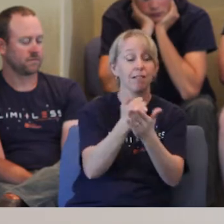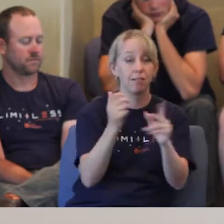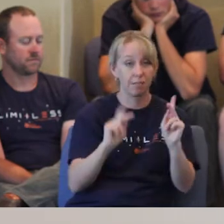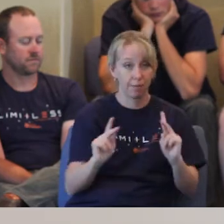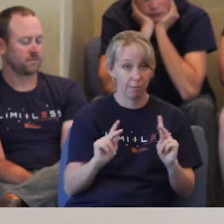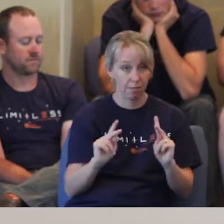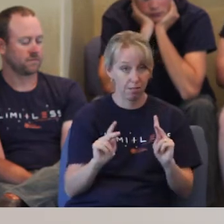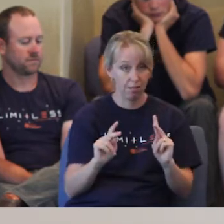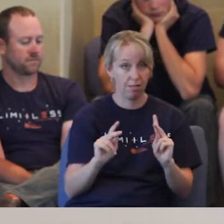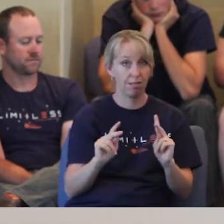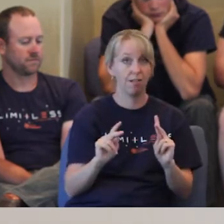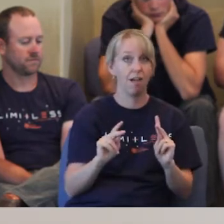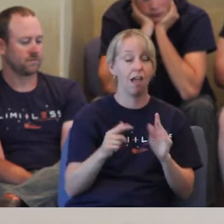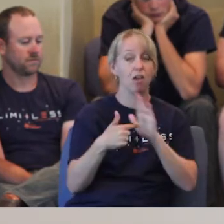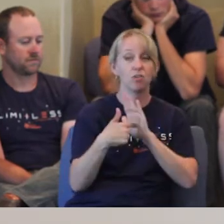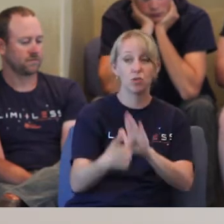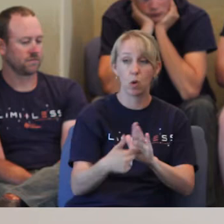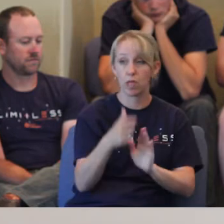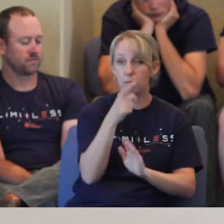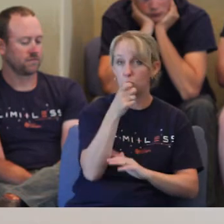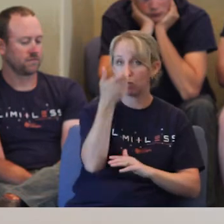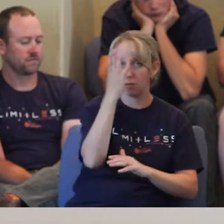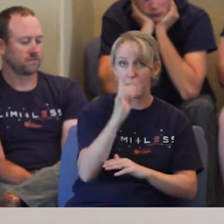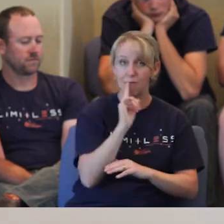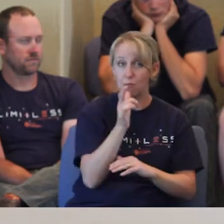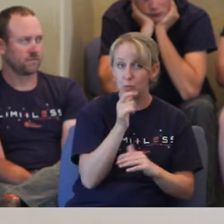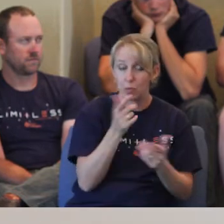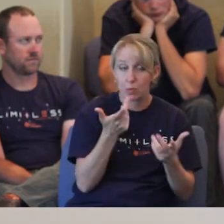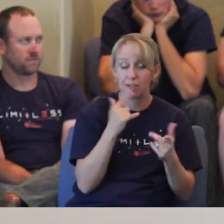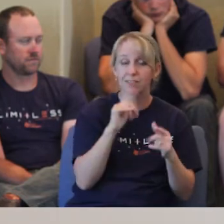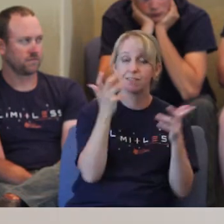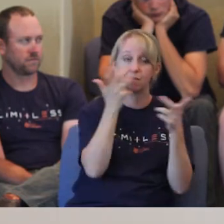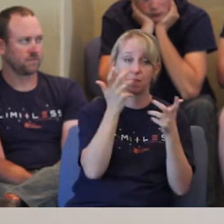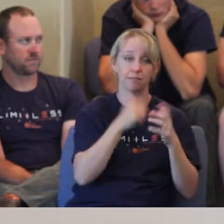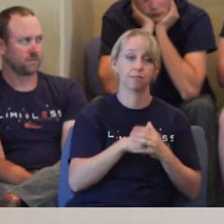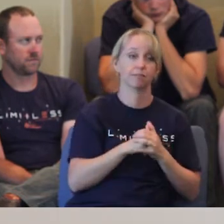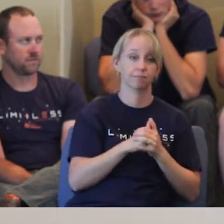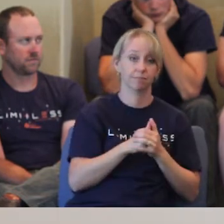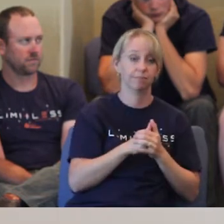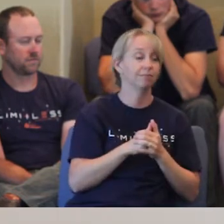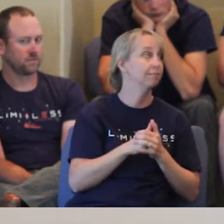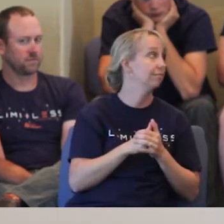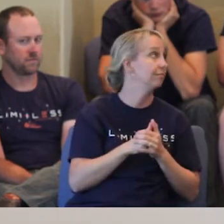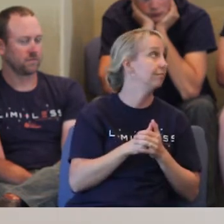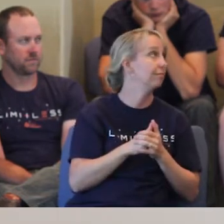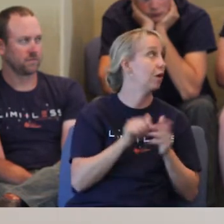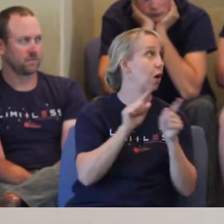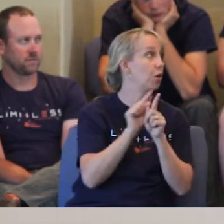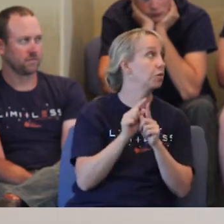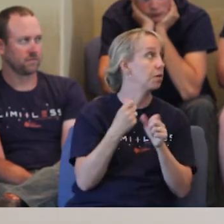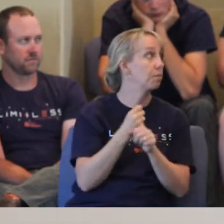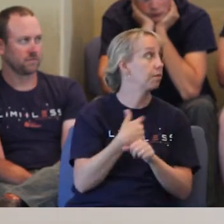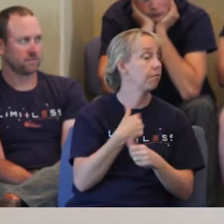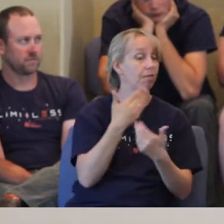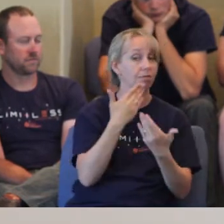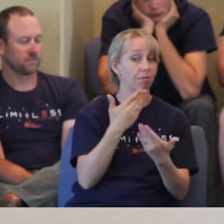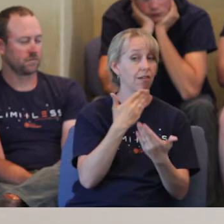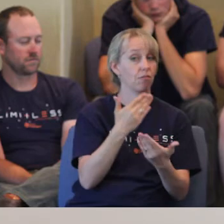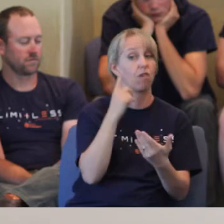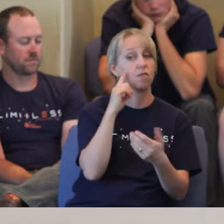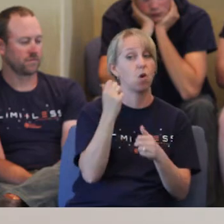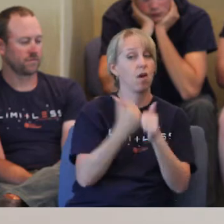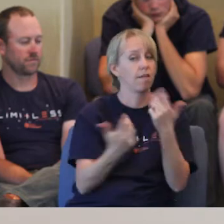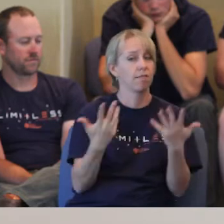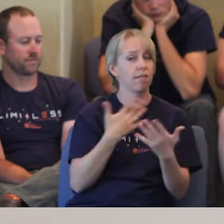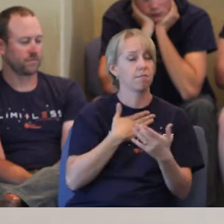he is amazing. And it also makes me thankful and grateful for everything my parents have done to provide for me and give